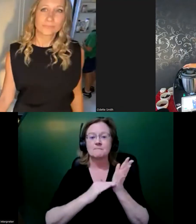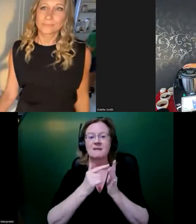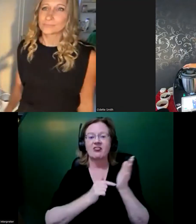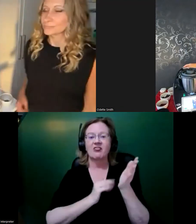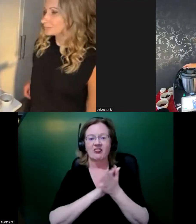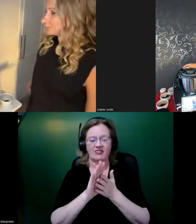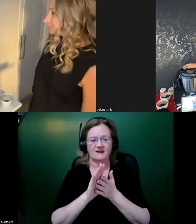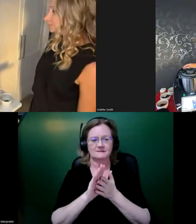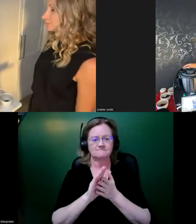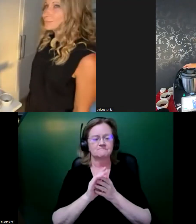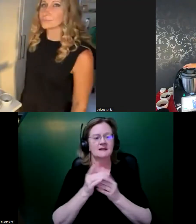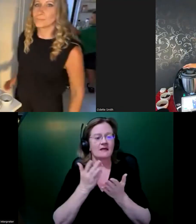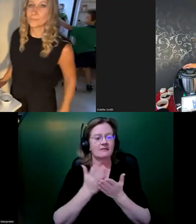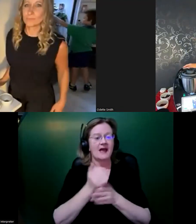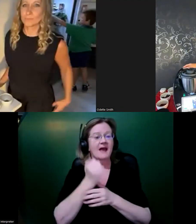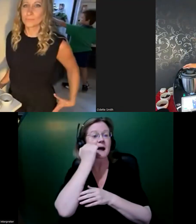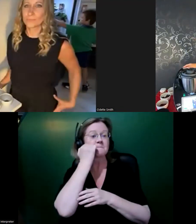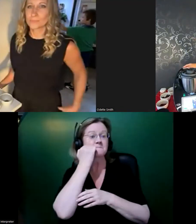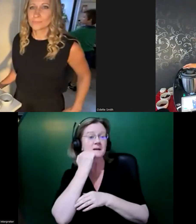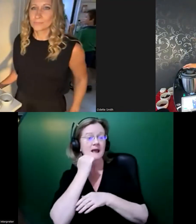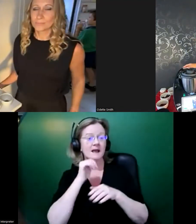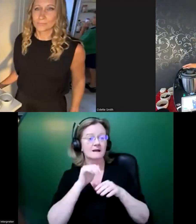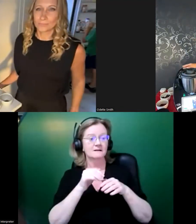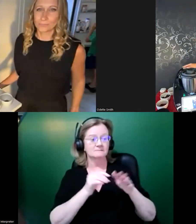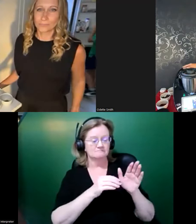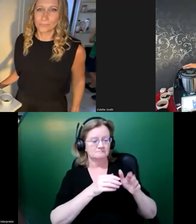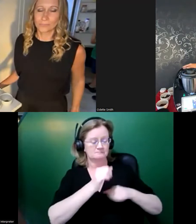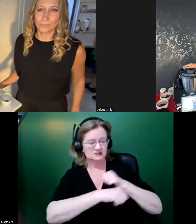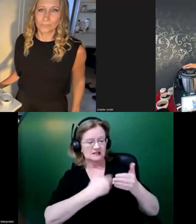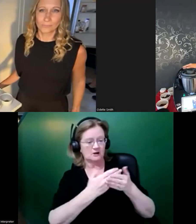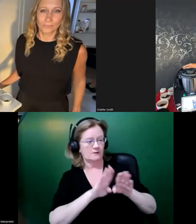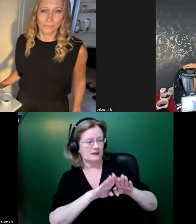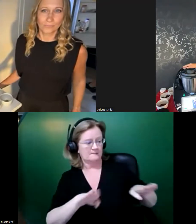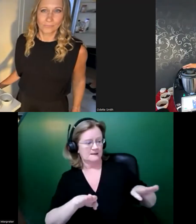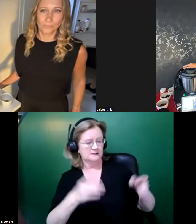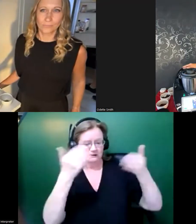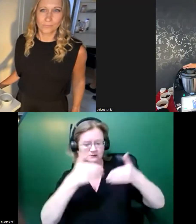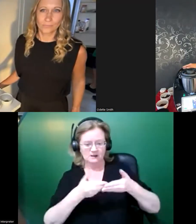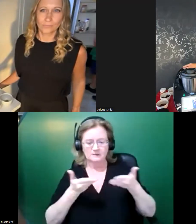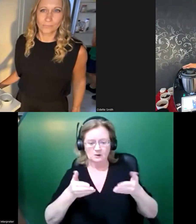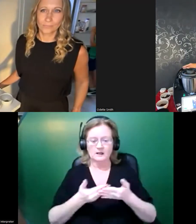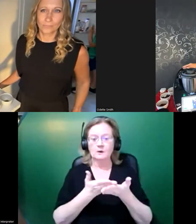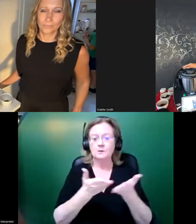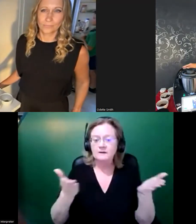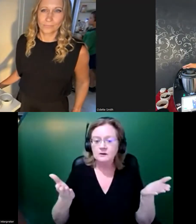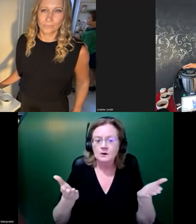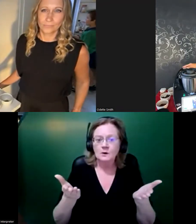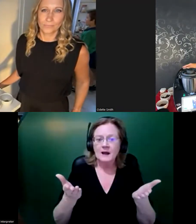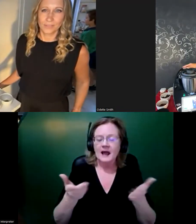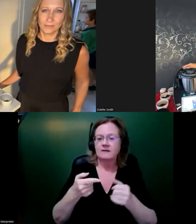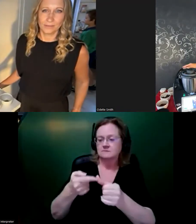able to have a black Thermomix on their bench tonight and are going to be cooking with you and answering any questions for